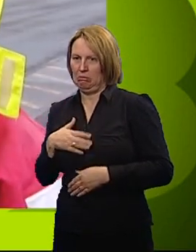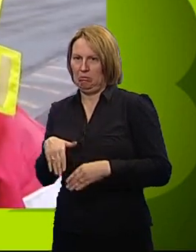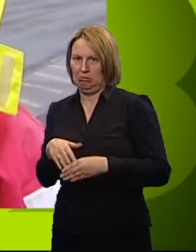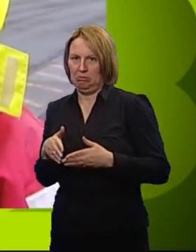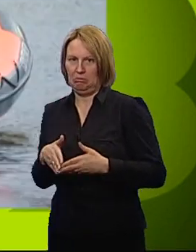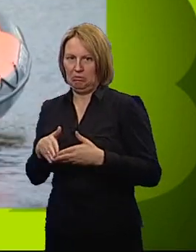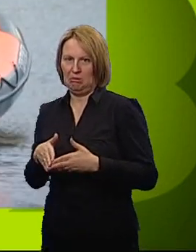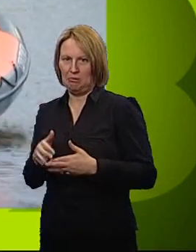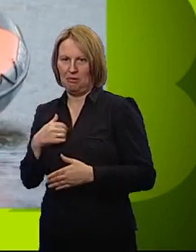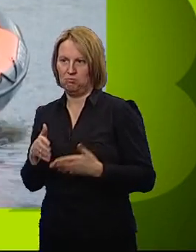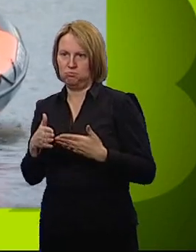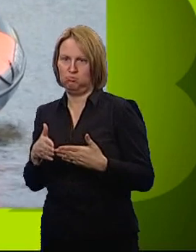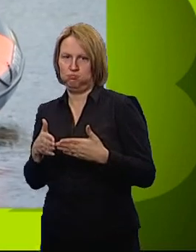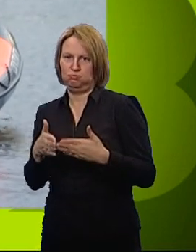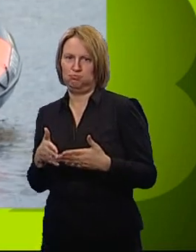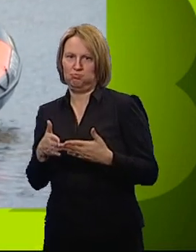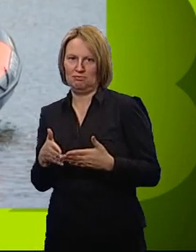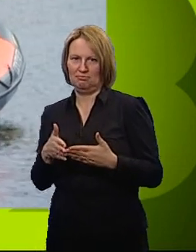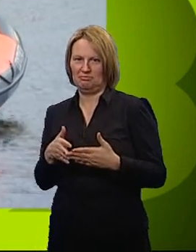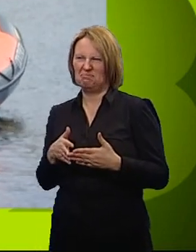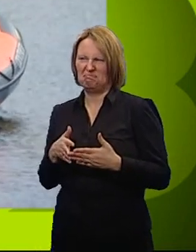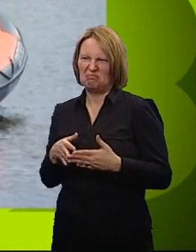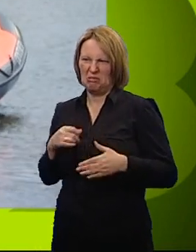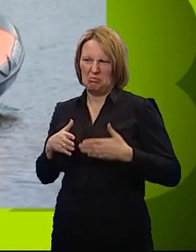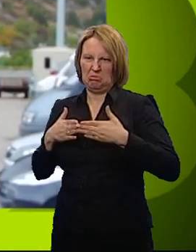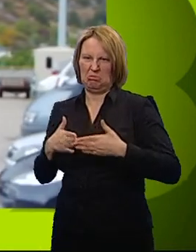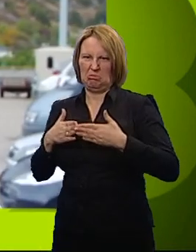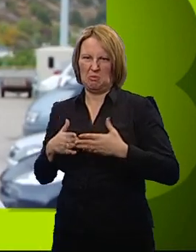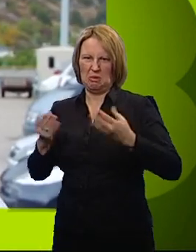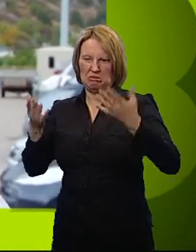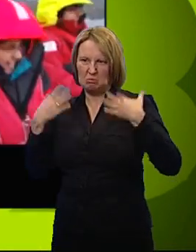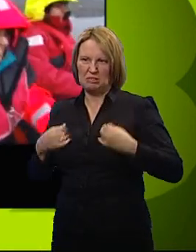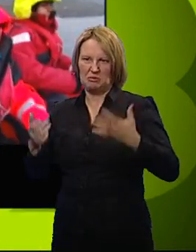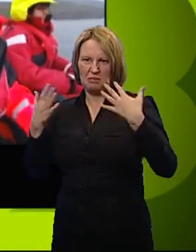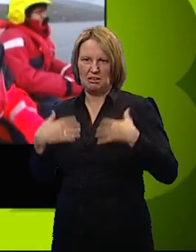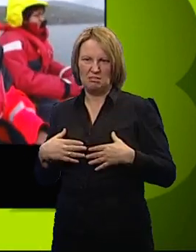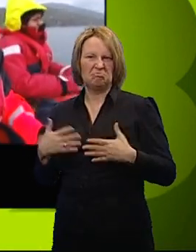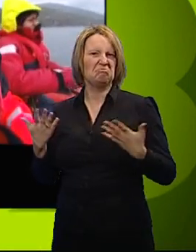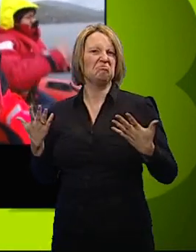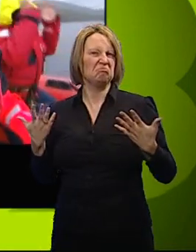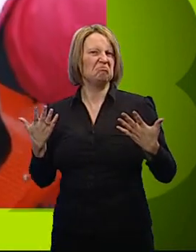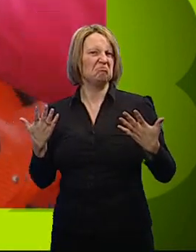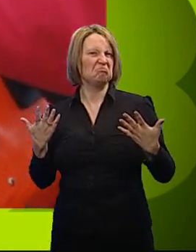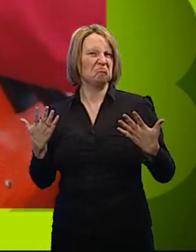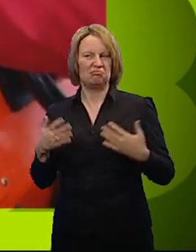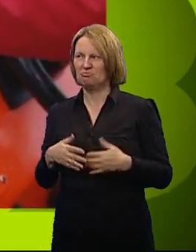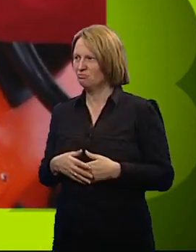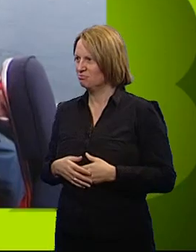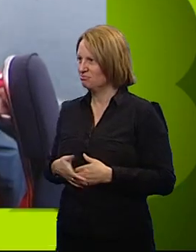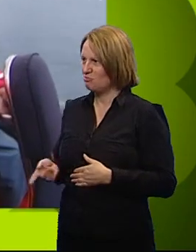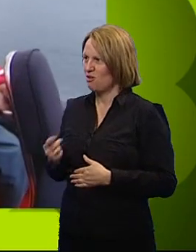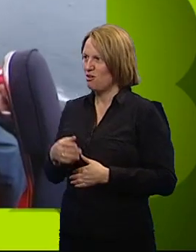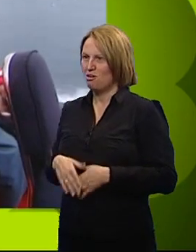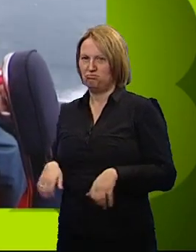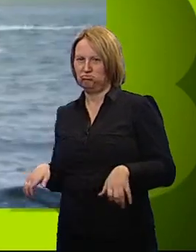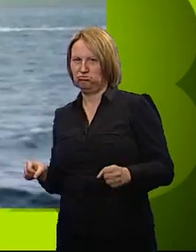scared to think about what we're gonna do with the rest of it. I'll expect it to be quite choppy and I expect to get very wet. You're